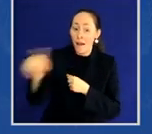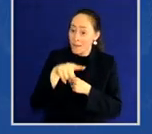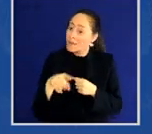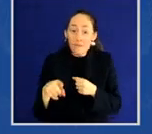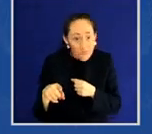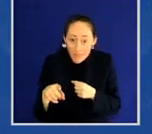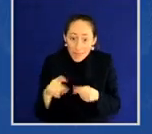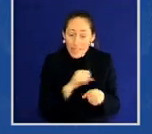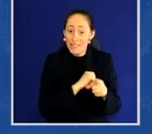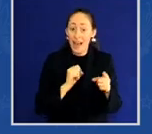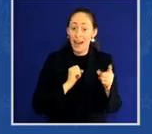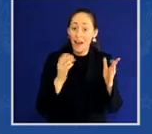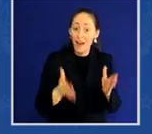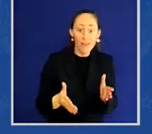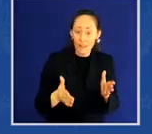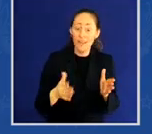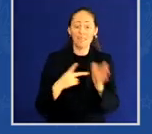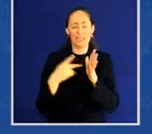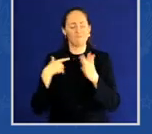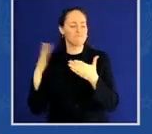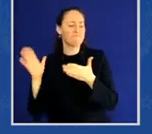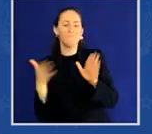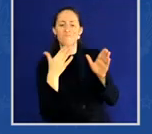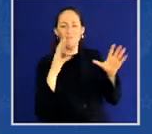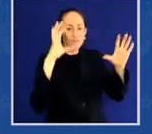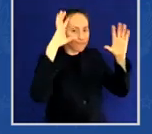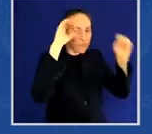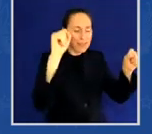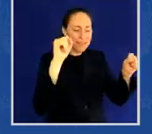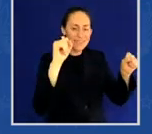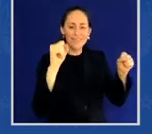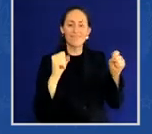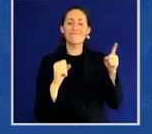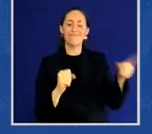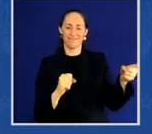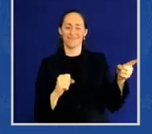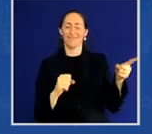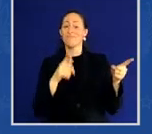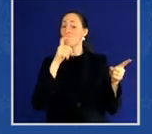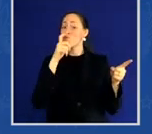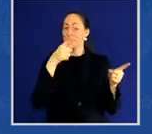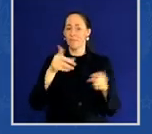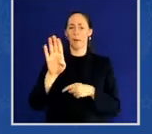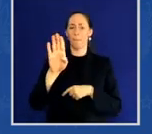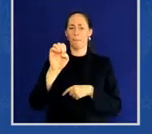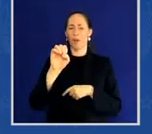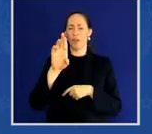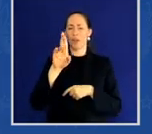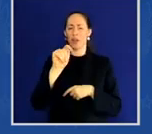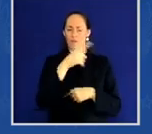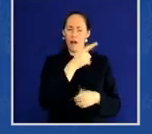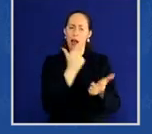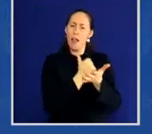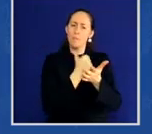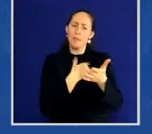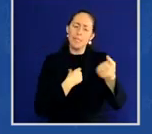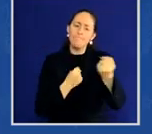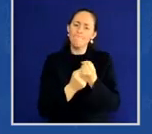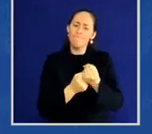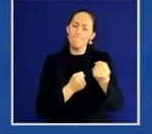Bert ran. He was the senator in Delaware campaigning for me. He got more votes than I got. So, Bert, thank you very